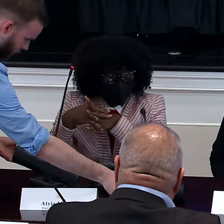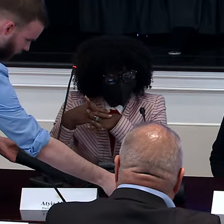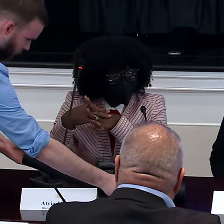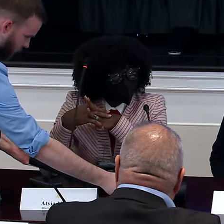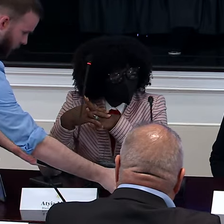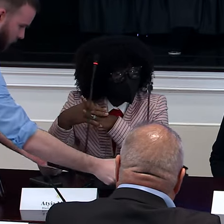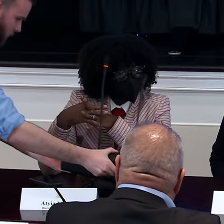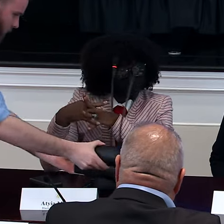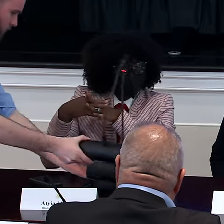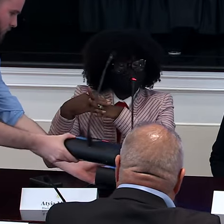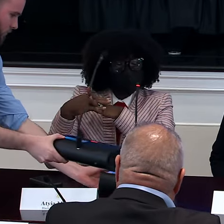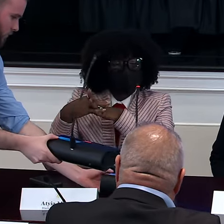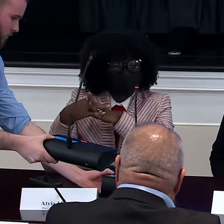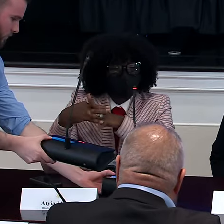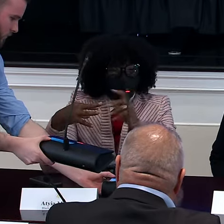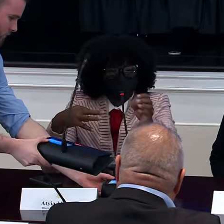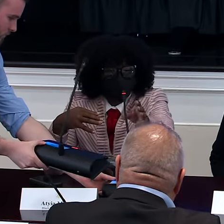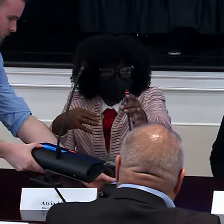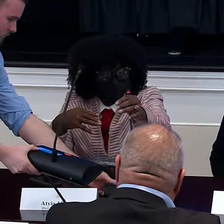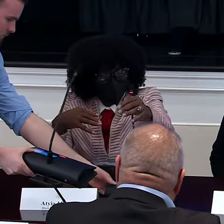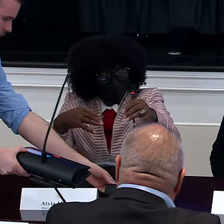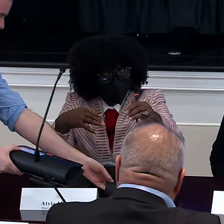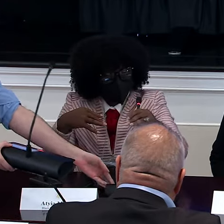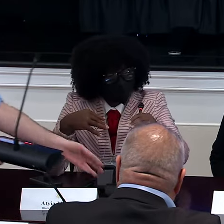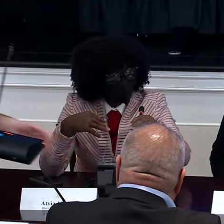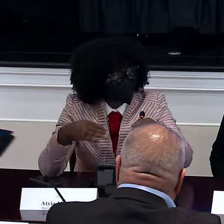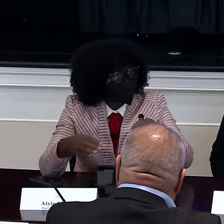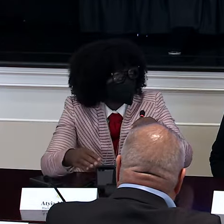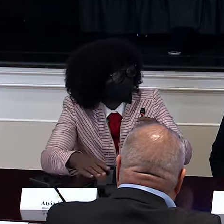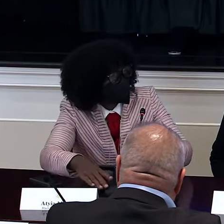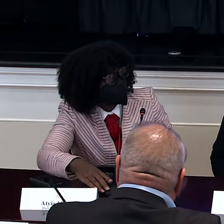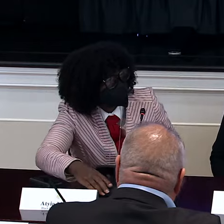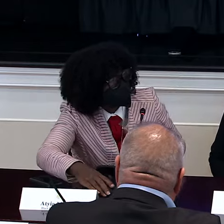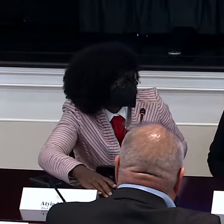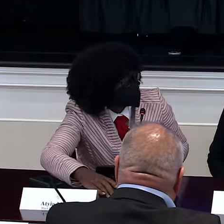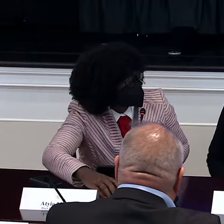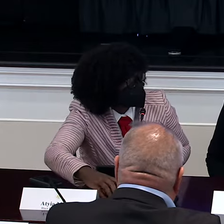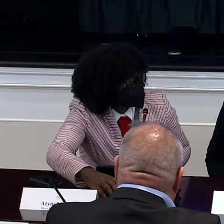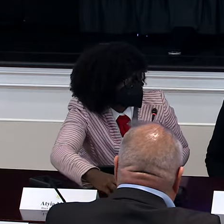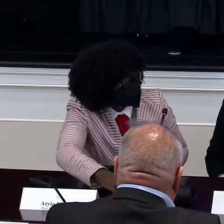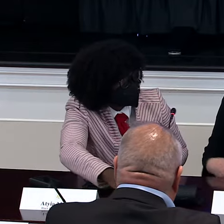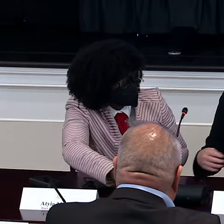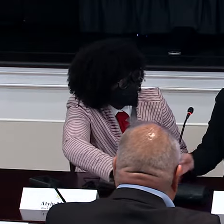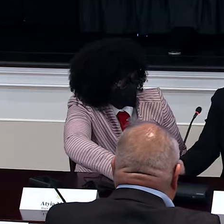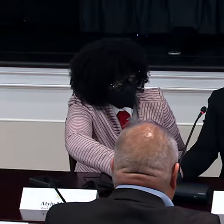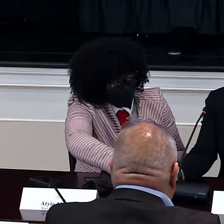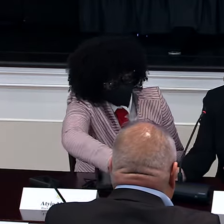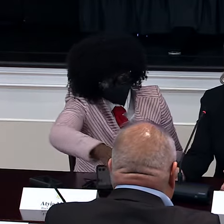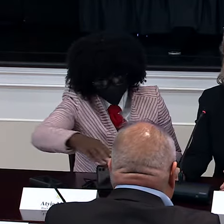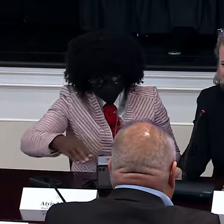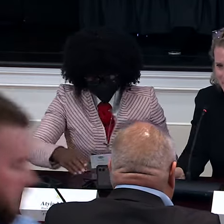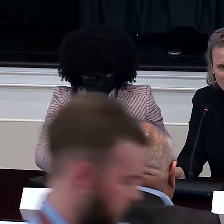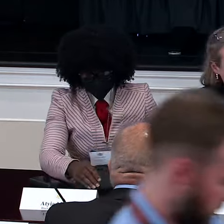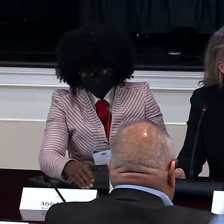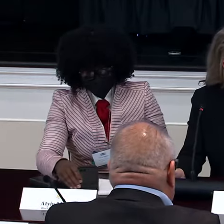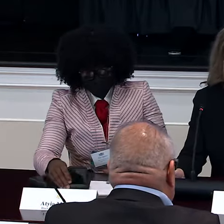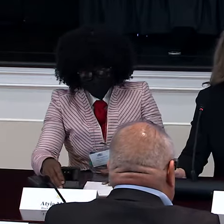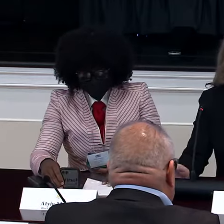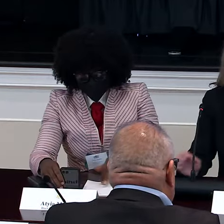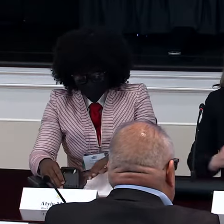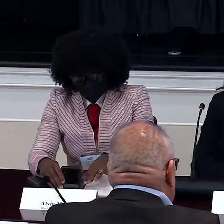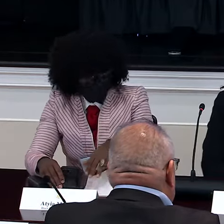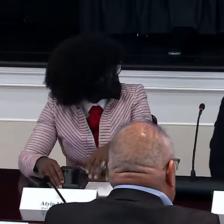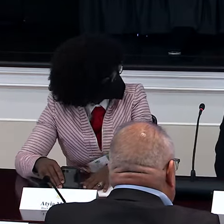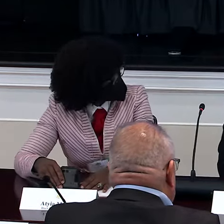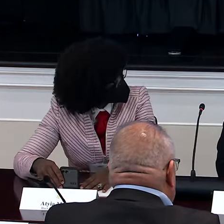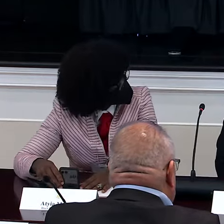So thank you very much for the invitation. I'm looking forward to the discussion. Well, let's